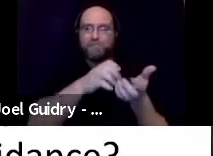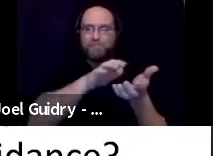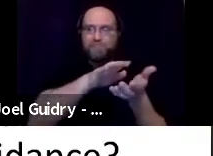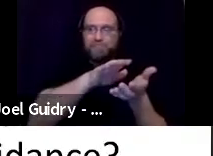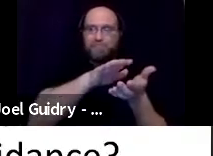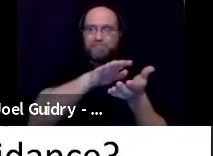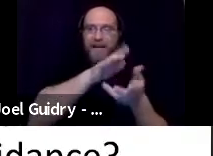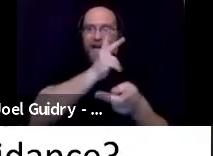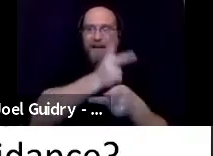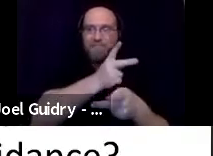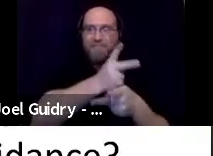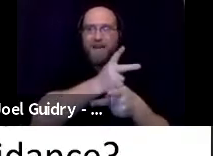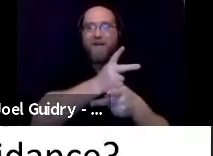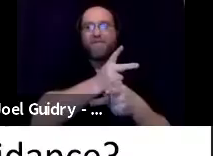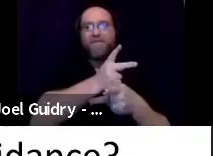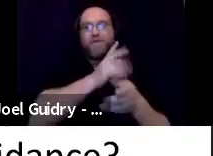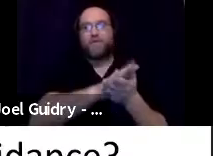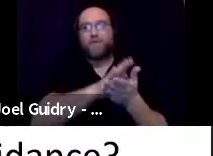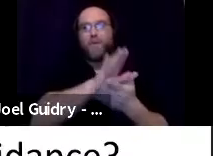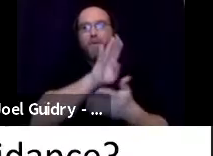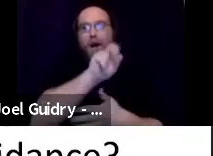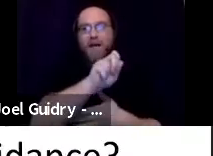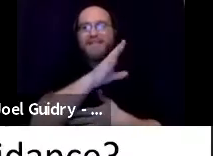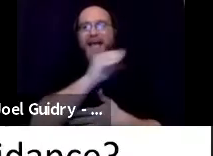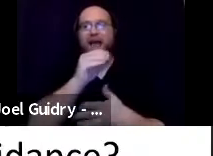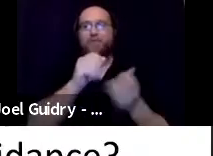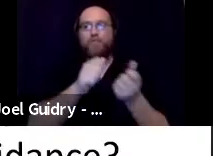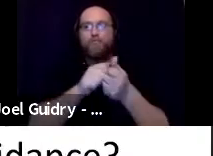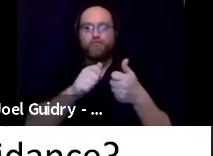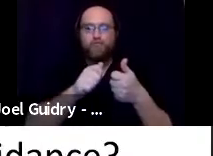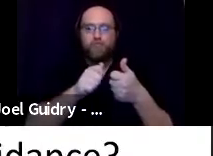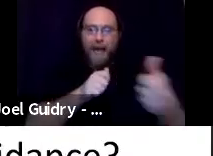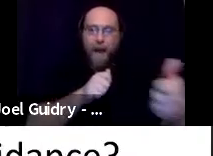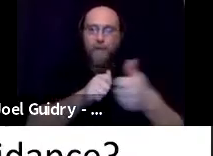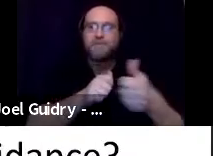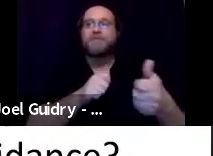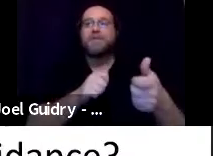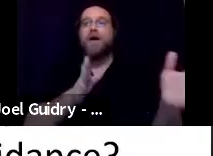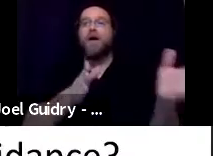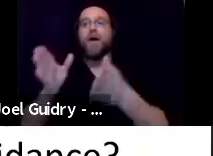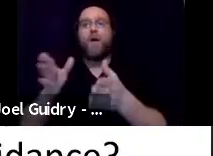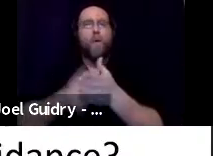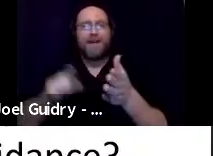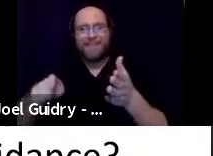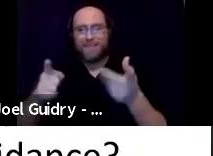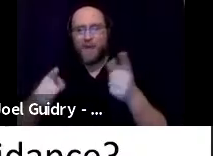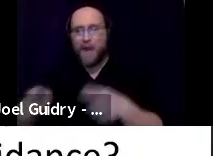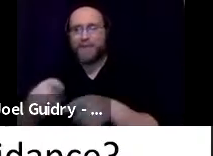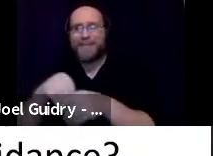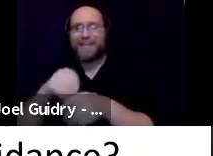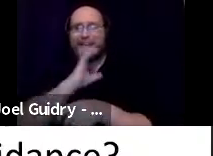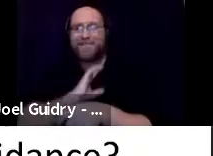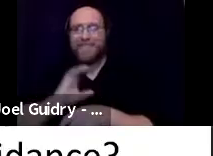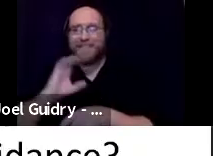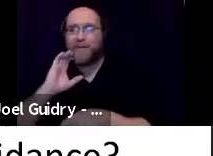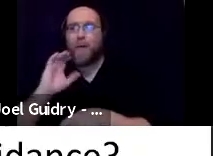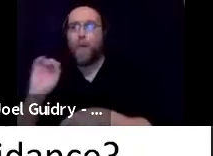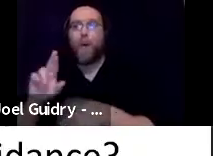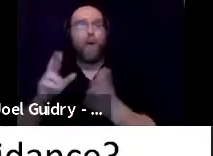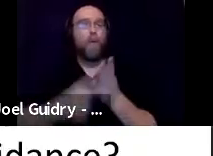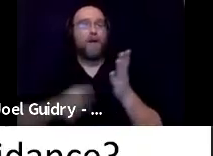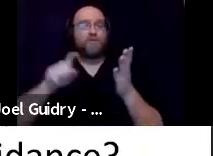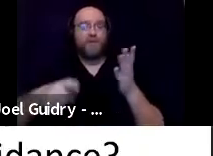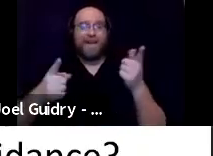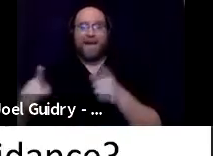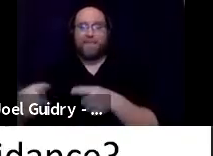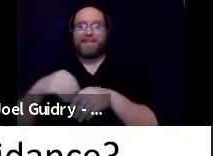routes, whether that's what needs to happen in a cafeteria or even in a classroom. And so we have to